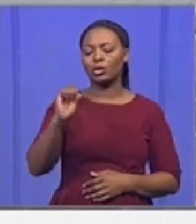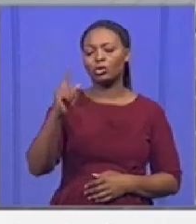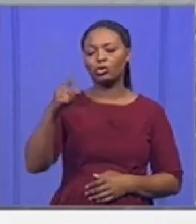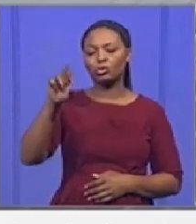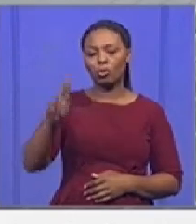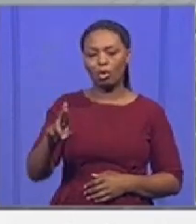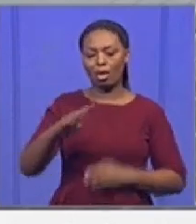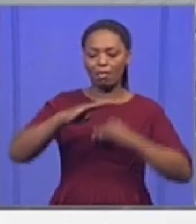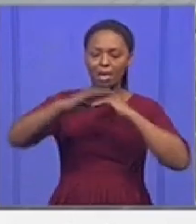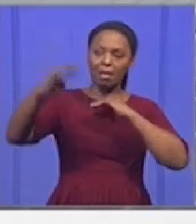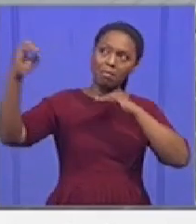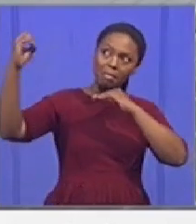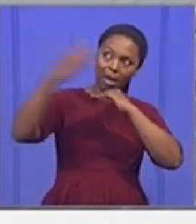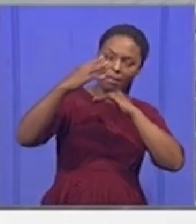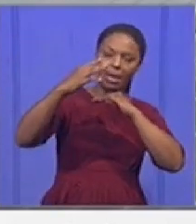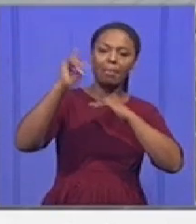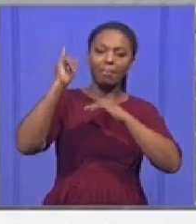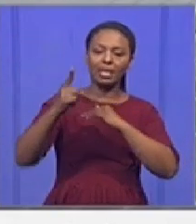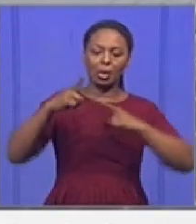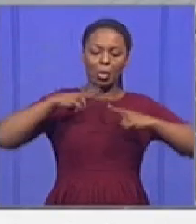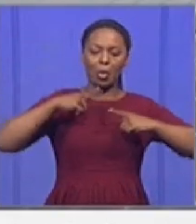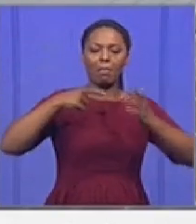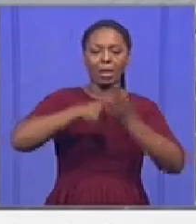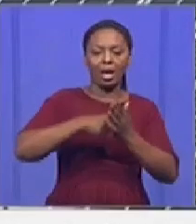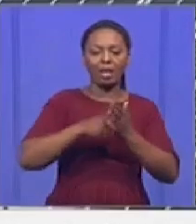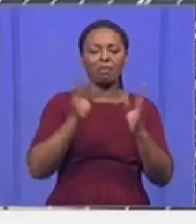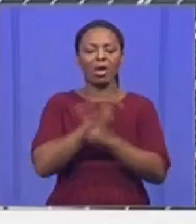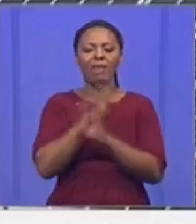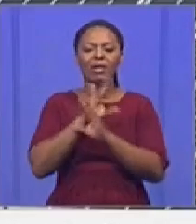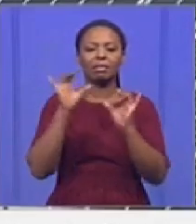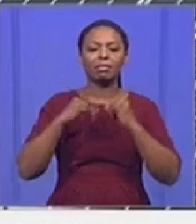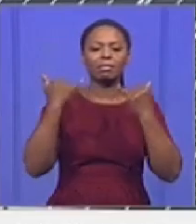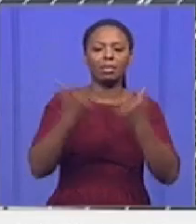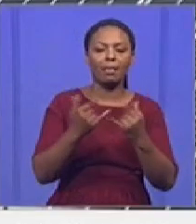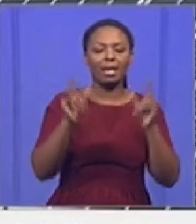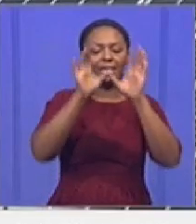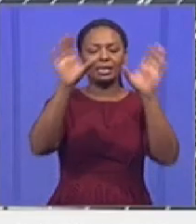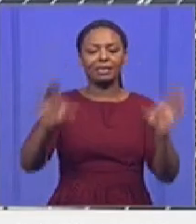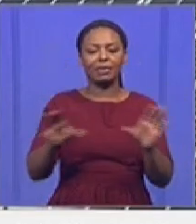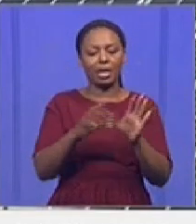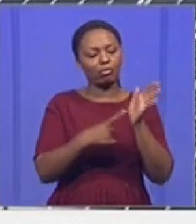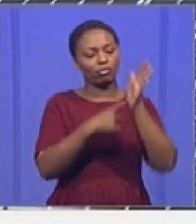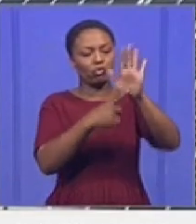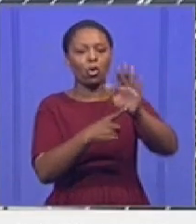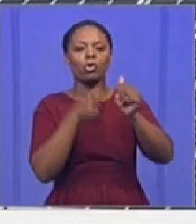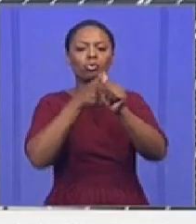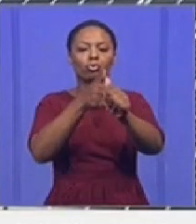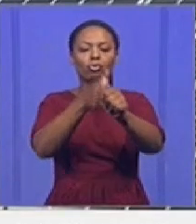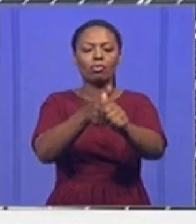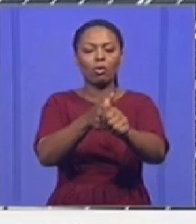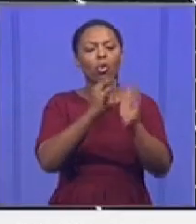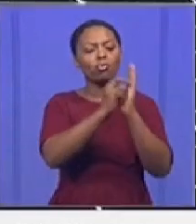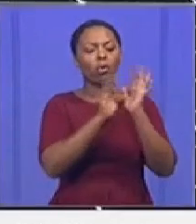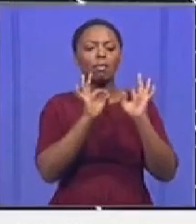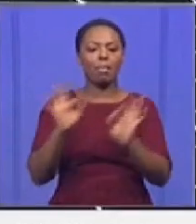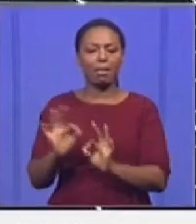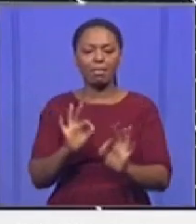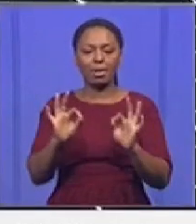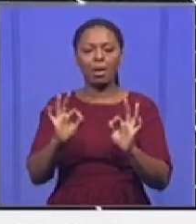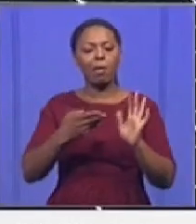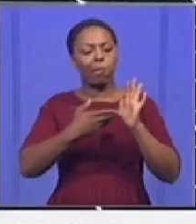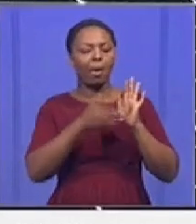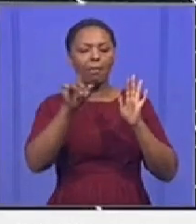tsa bo di rekilwe le go tsengwa mo lefelong la private, mme certificate sa go bontsha gore go latetswe ditsela tse di maleba se tshwanetse se